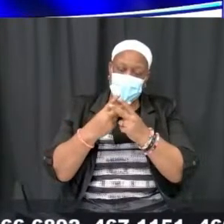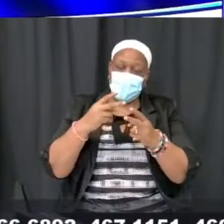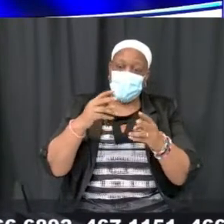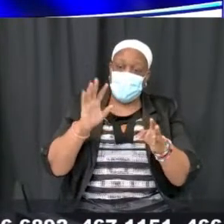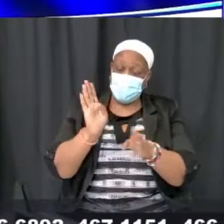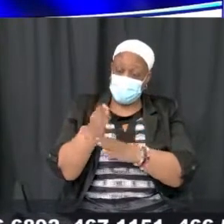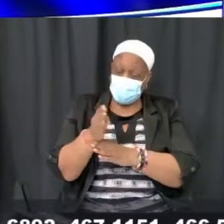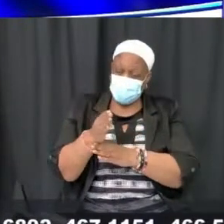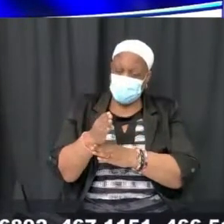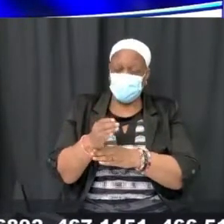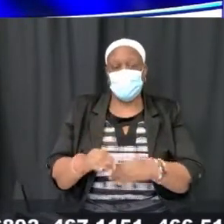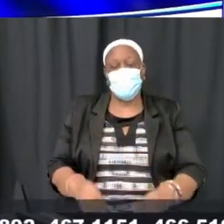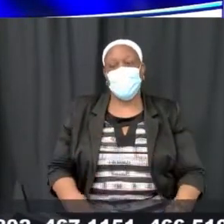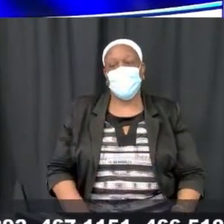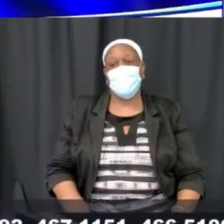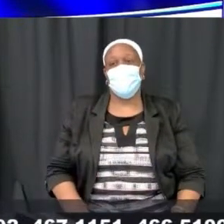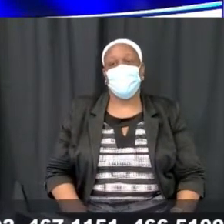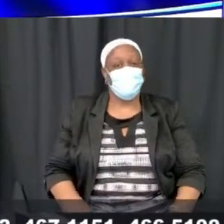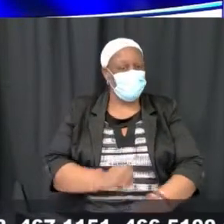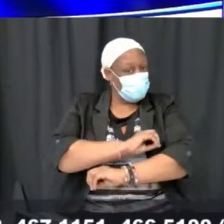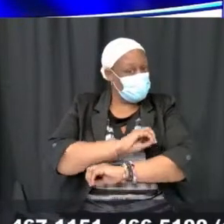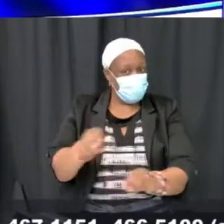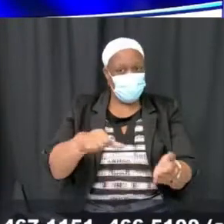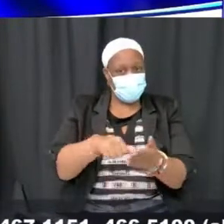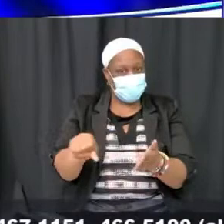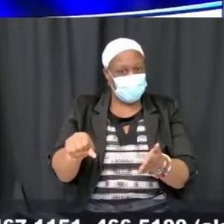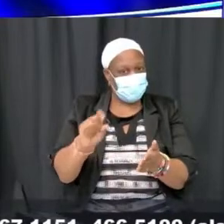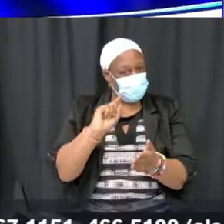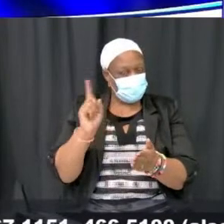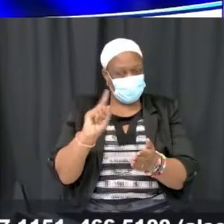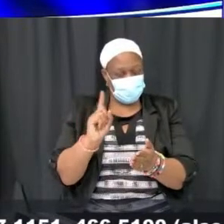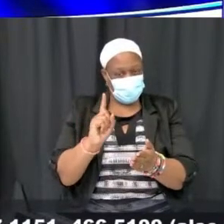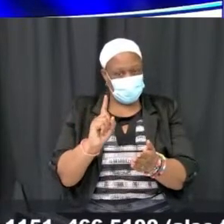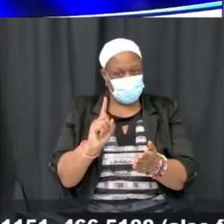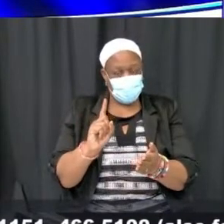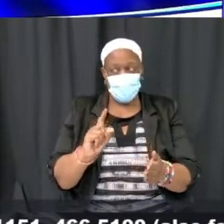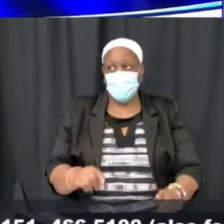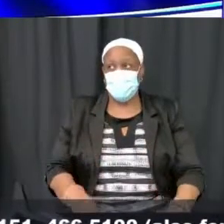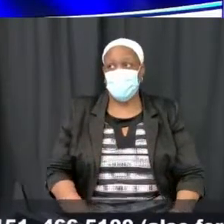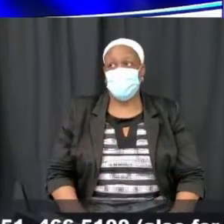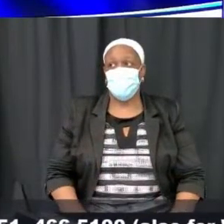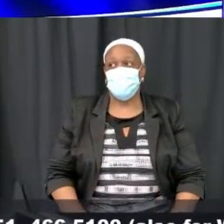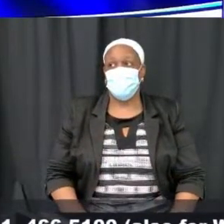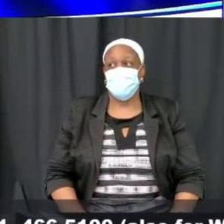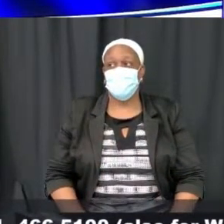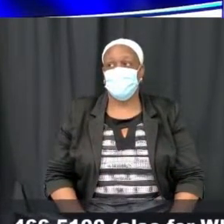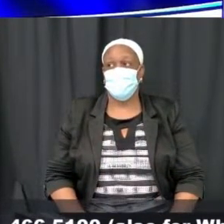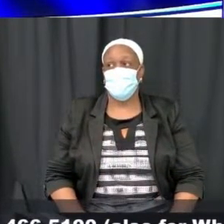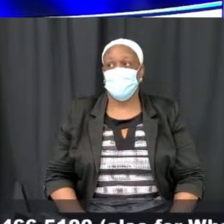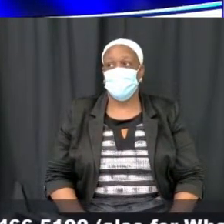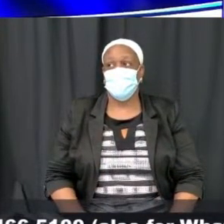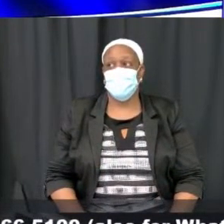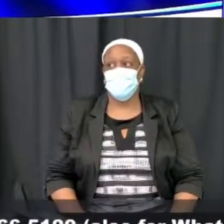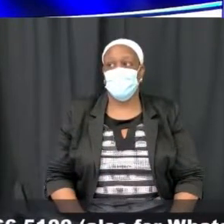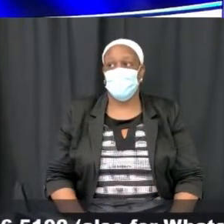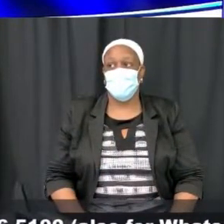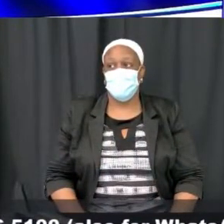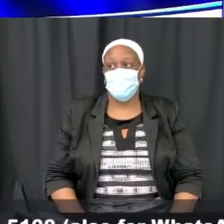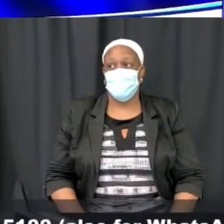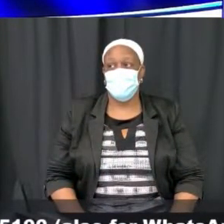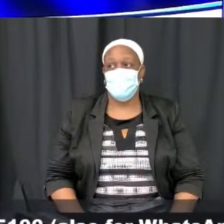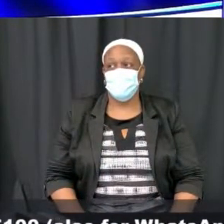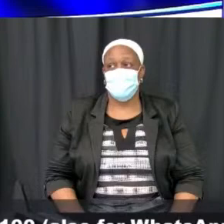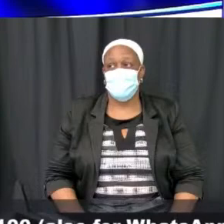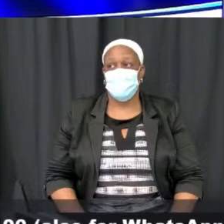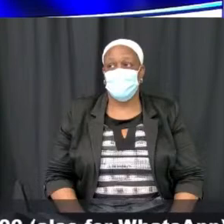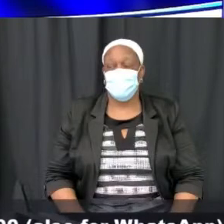Fish will not be sold. Fish will not be sold to these. Fish not sold